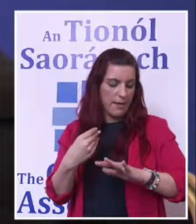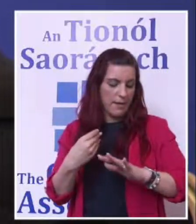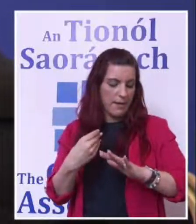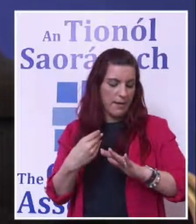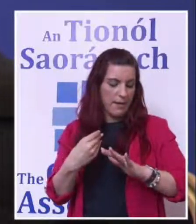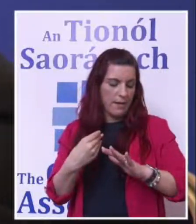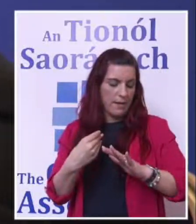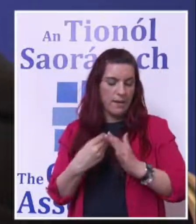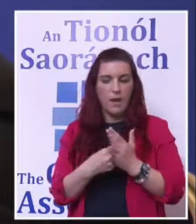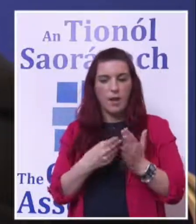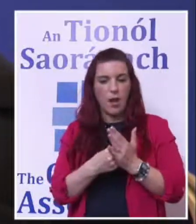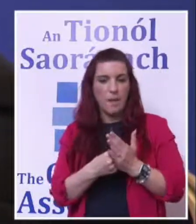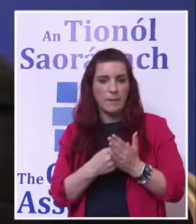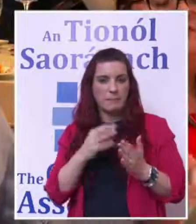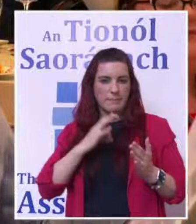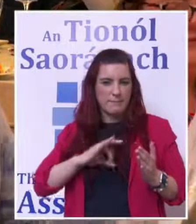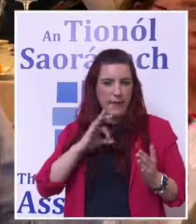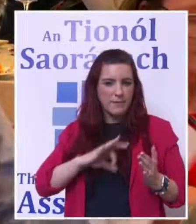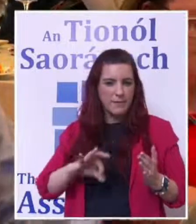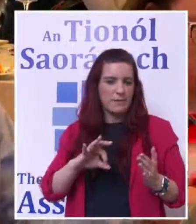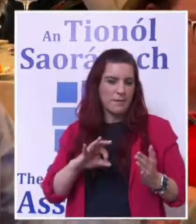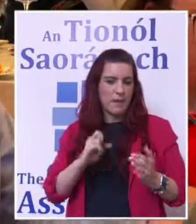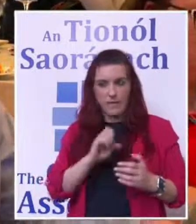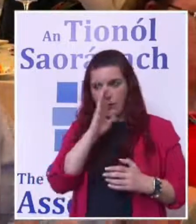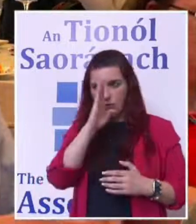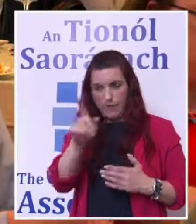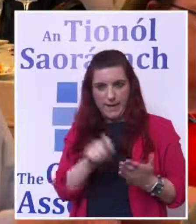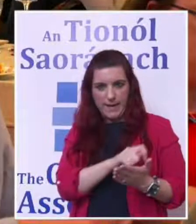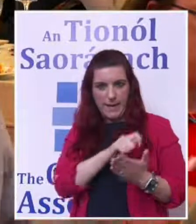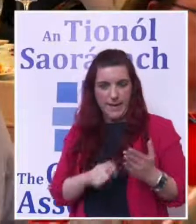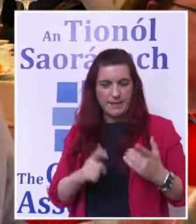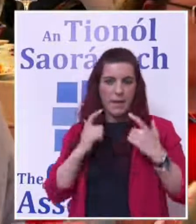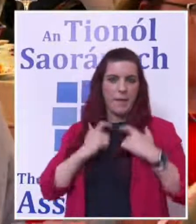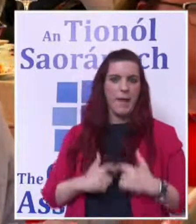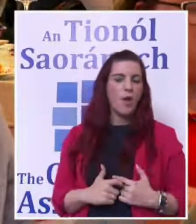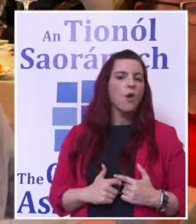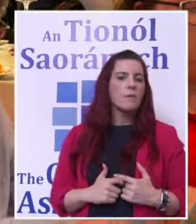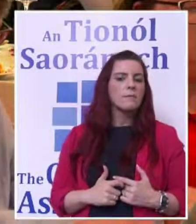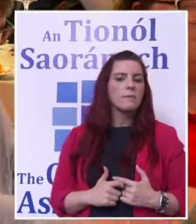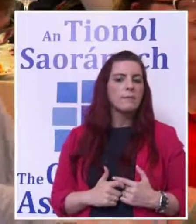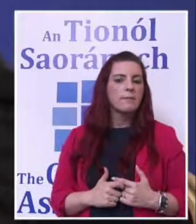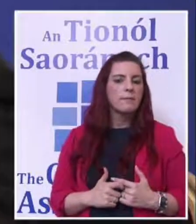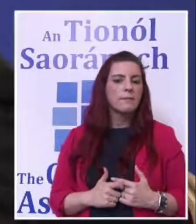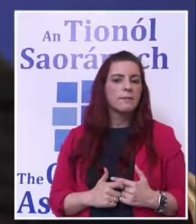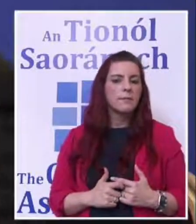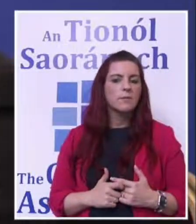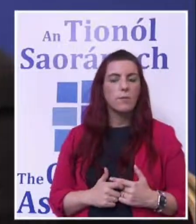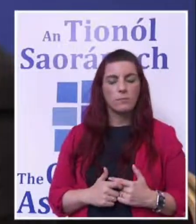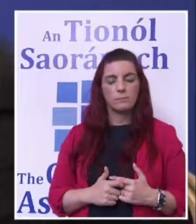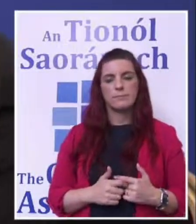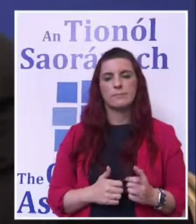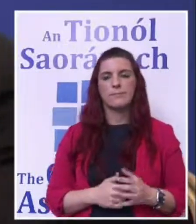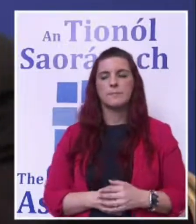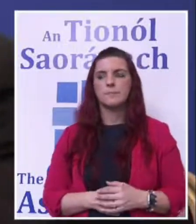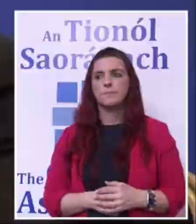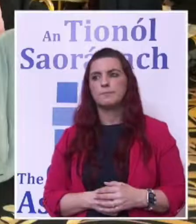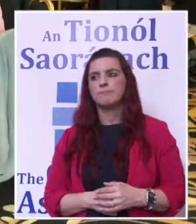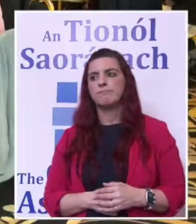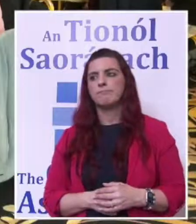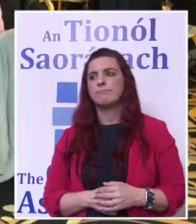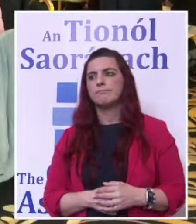economic benefit of having a directly elected mayor. So it's a point that Dr. Reardon has just made there. So thank you.